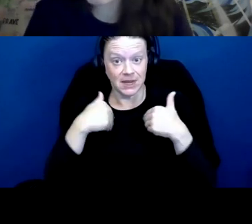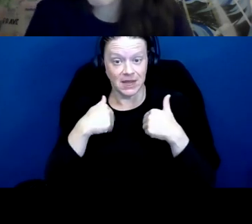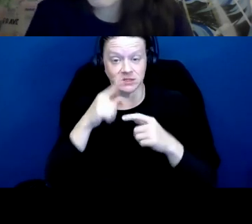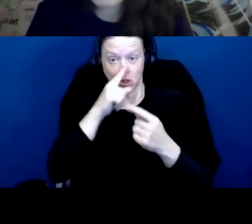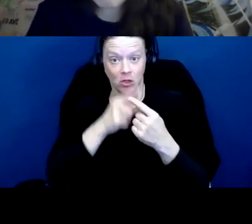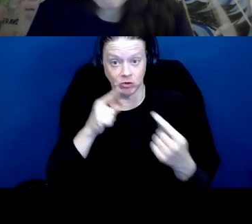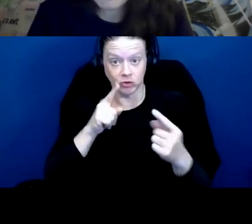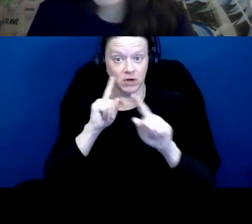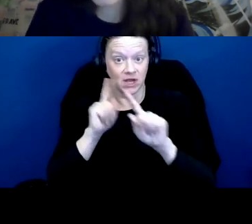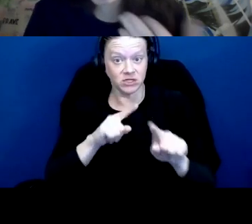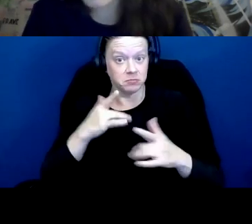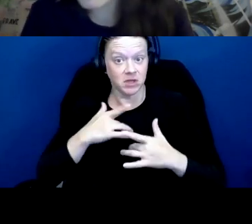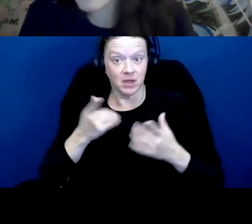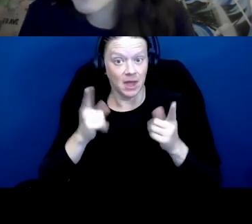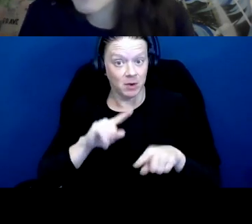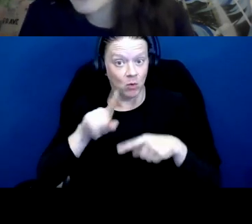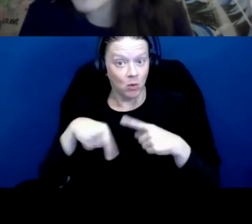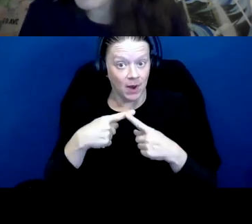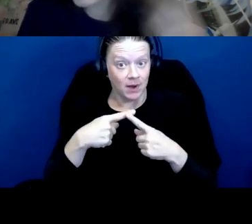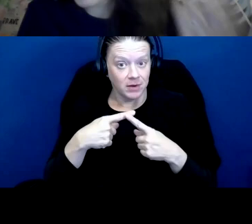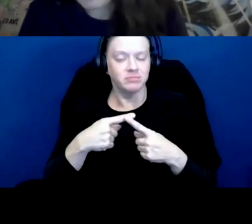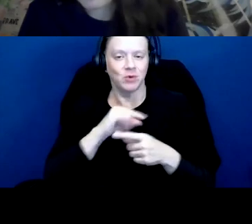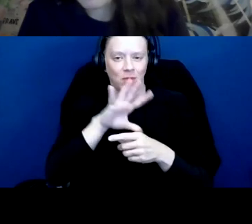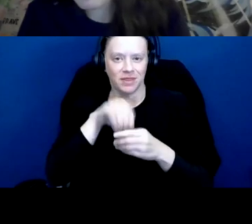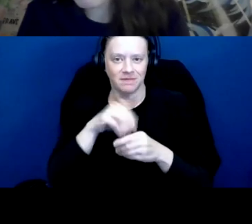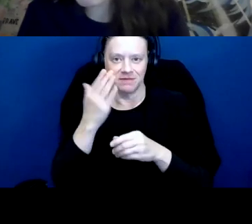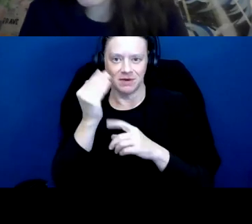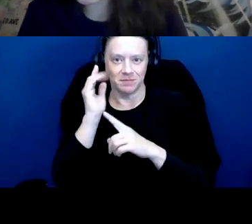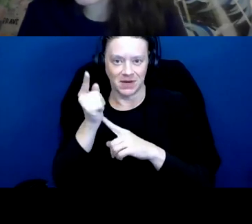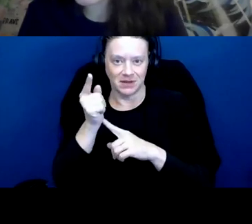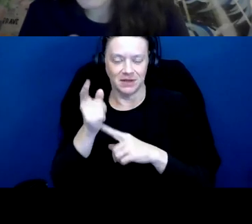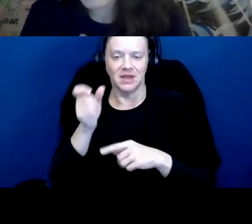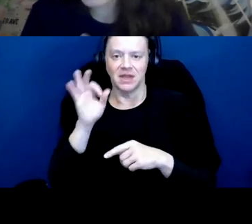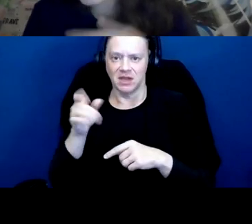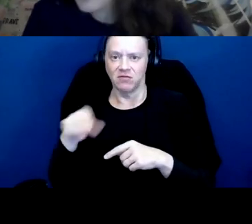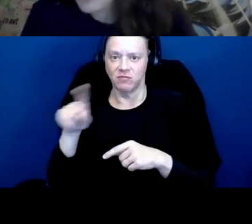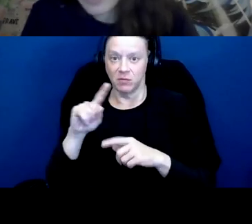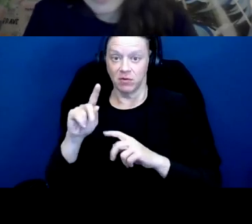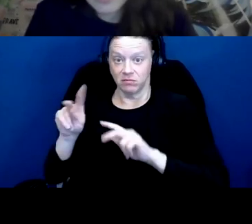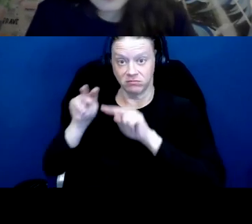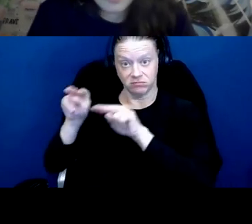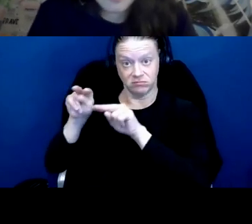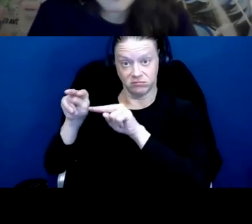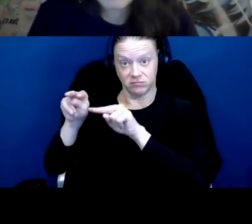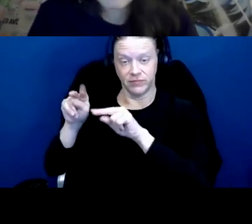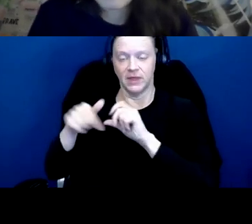first 15 minutes. And so if you're under observation, you can get treatment for an allergic reaction and